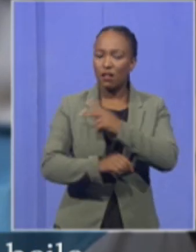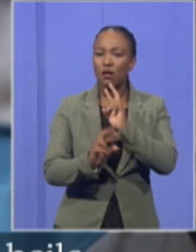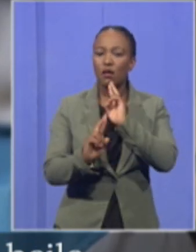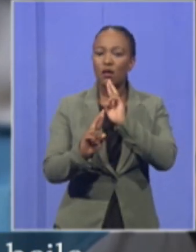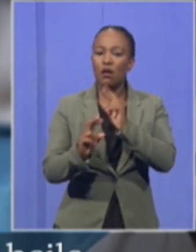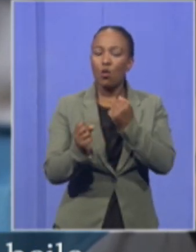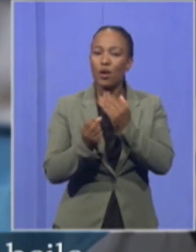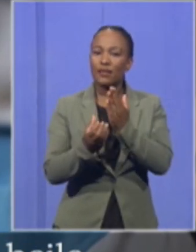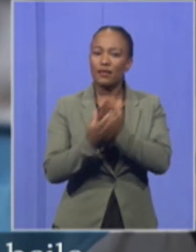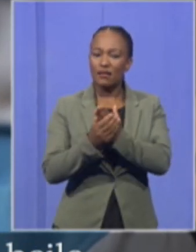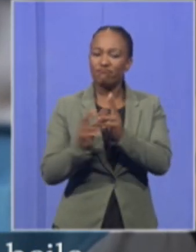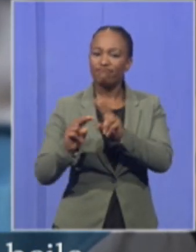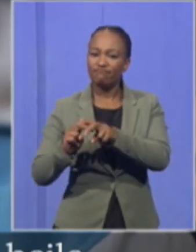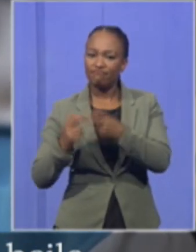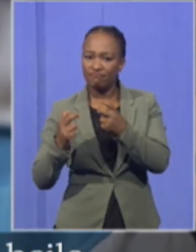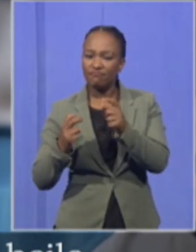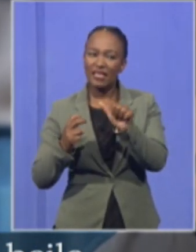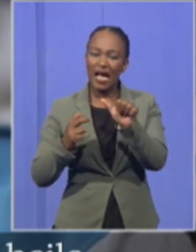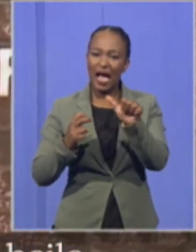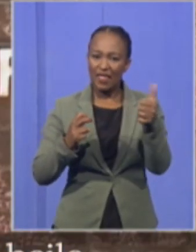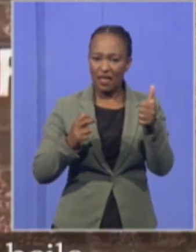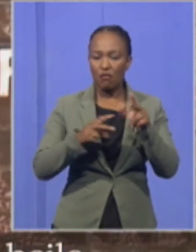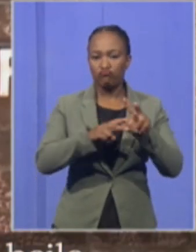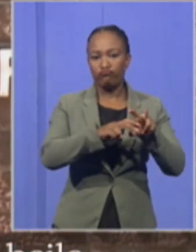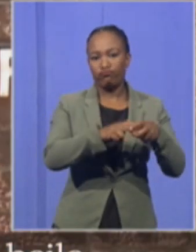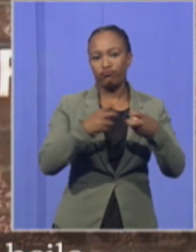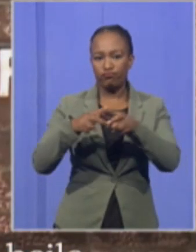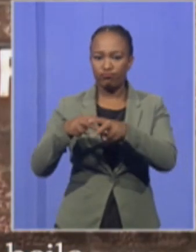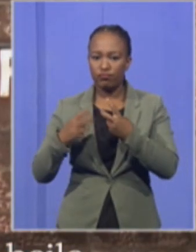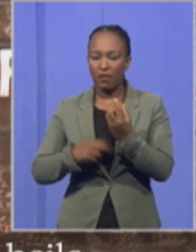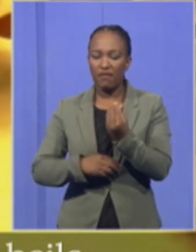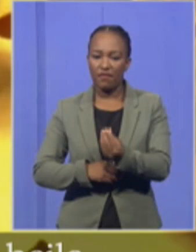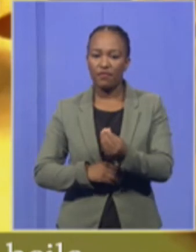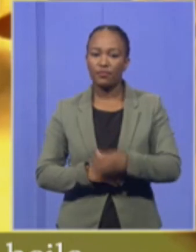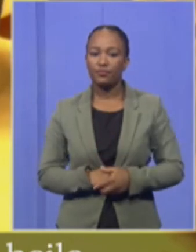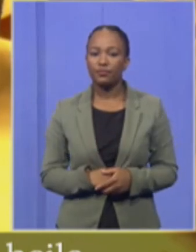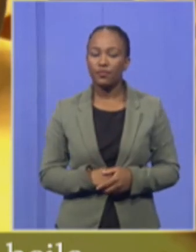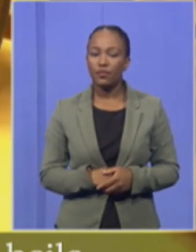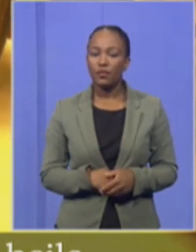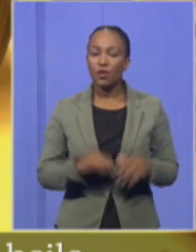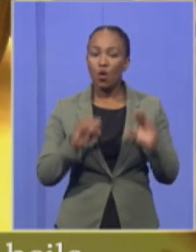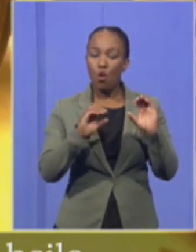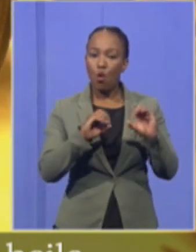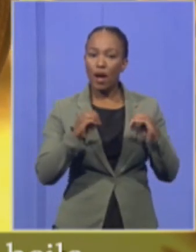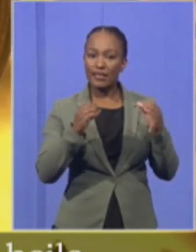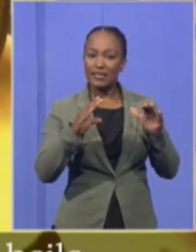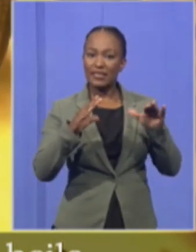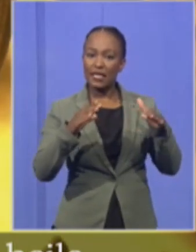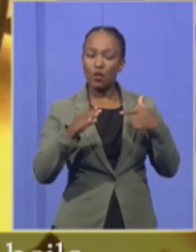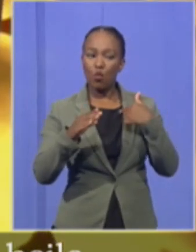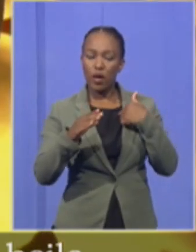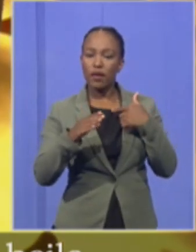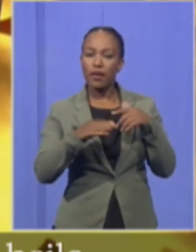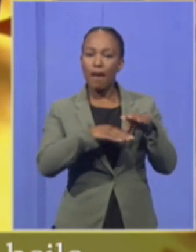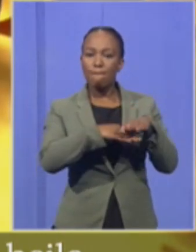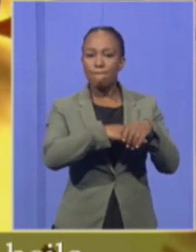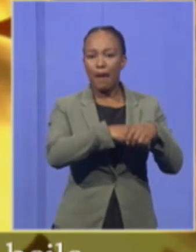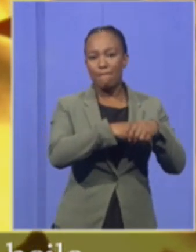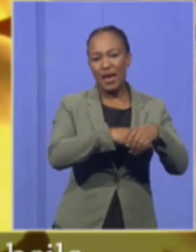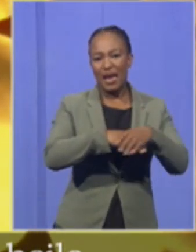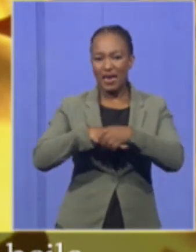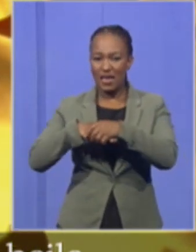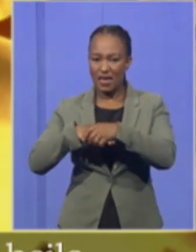a lebanwe ke ditatofatso tse dingwe tsa petelelo. Gele mane mokgatlong banani melodi gela ga utlwa bohloko